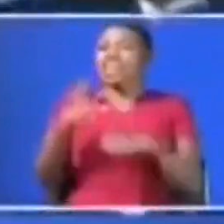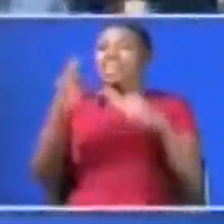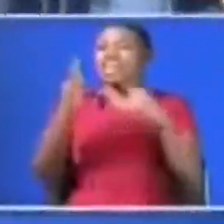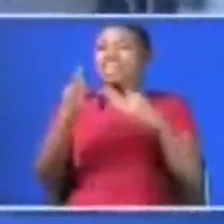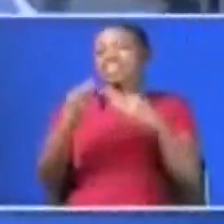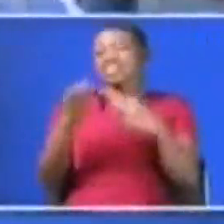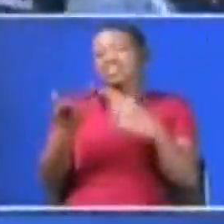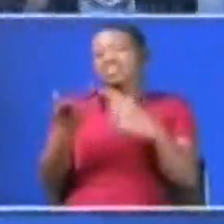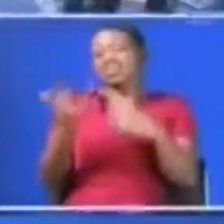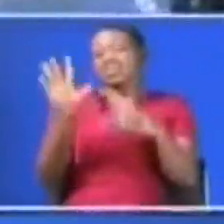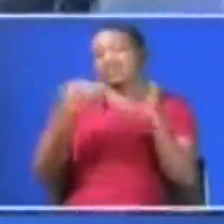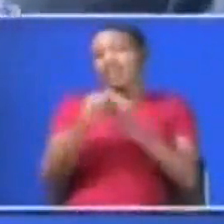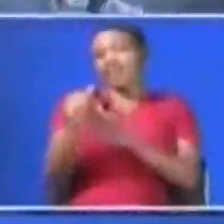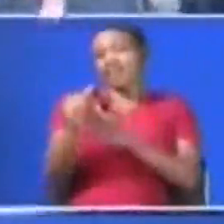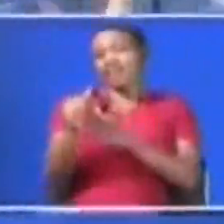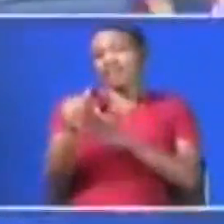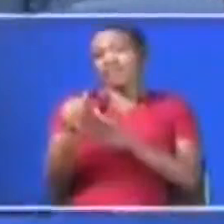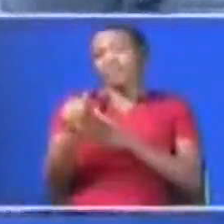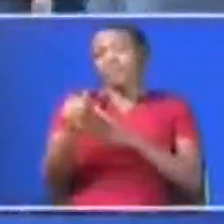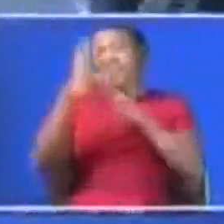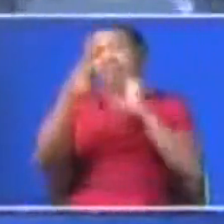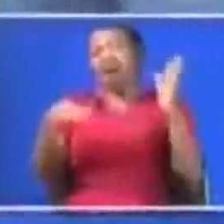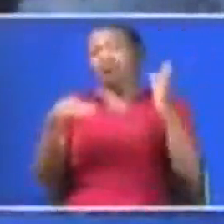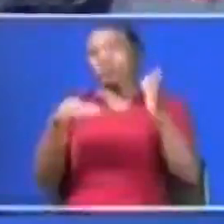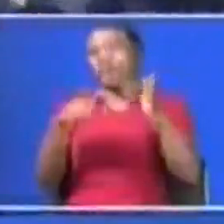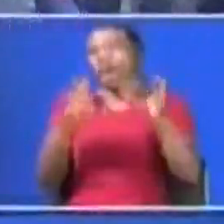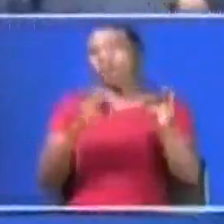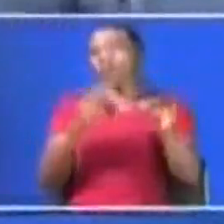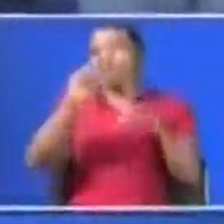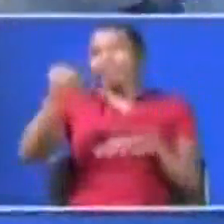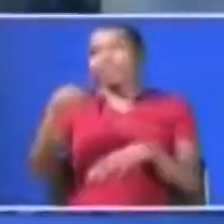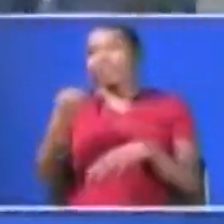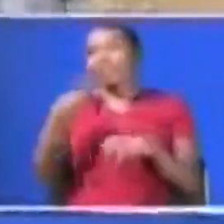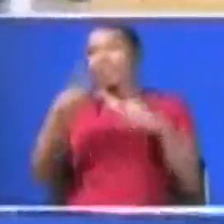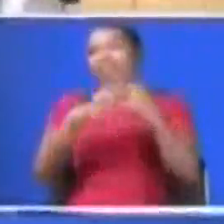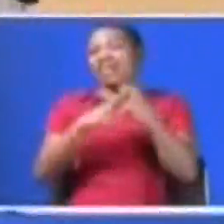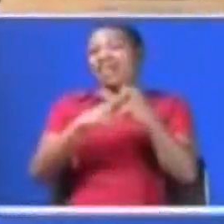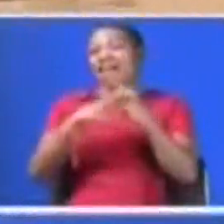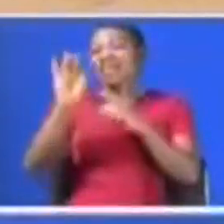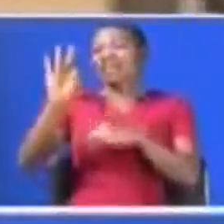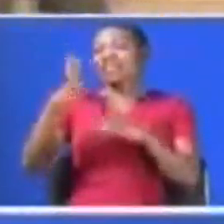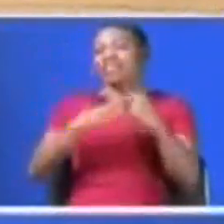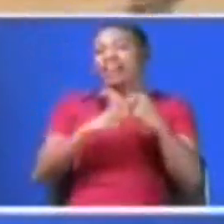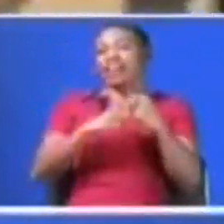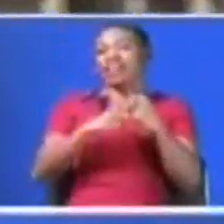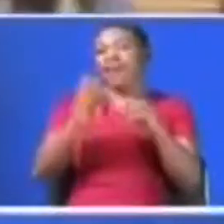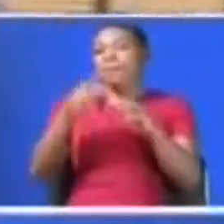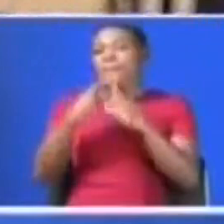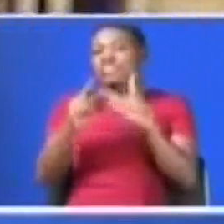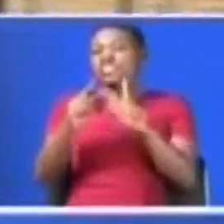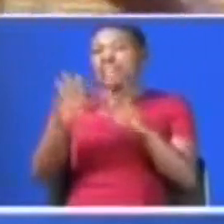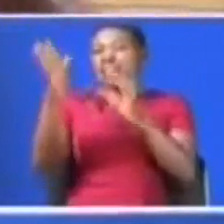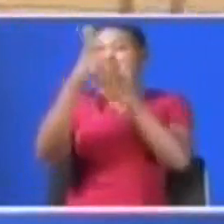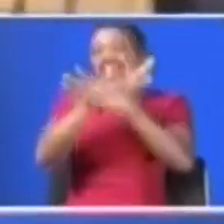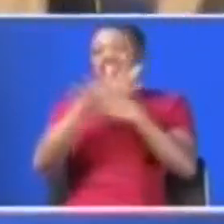14,866,000 shillings gross salary and a house allowance of 1,939,000 shillings. while night guards